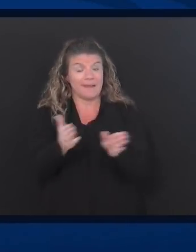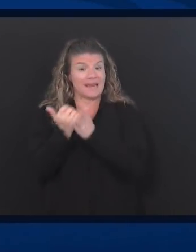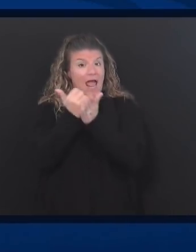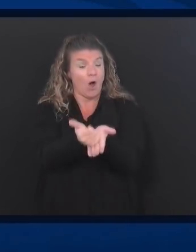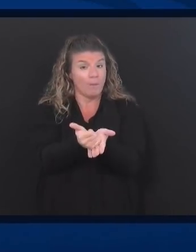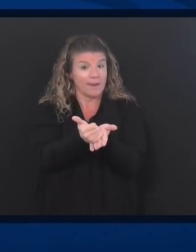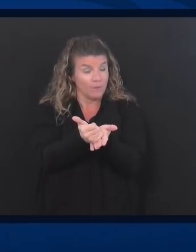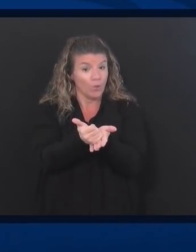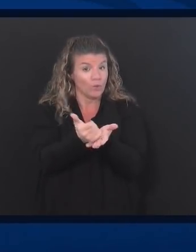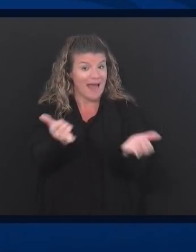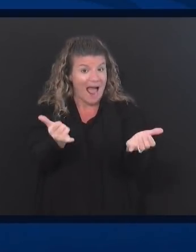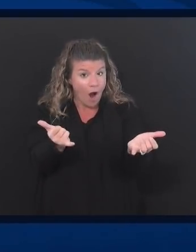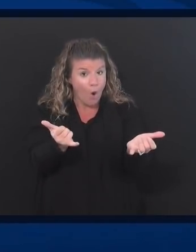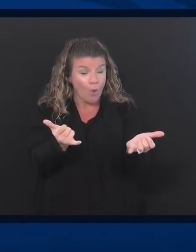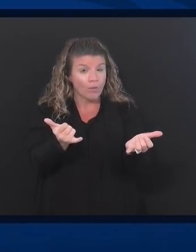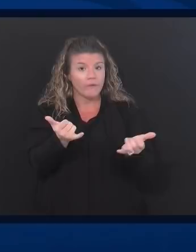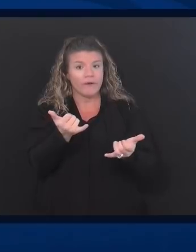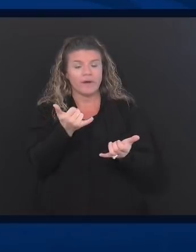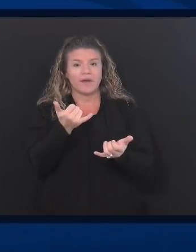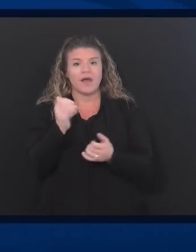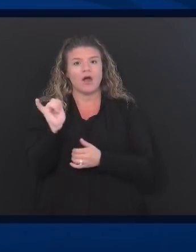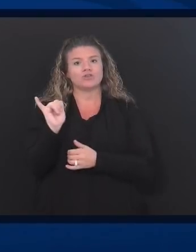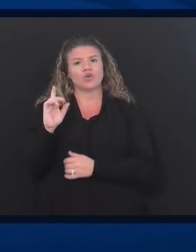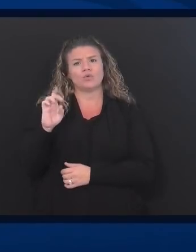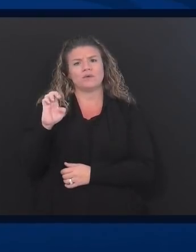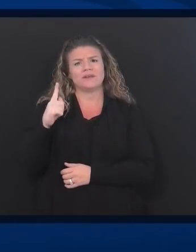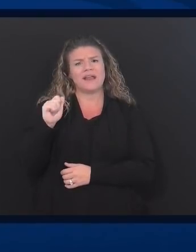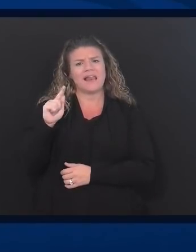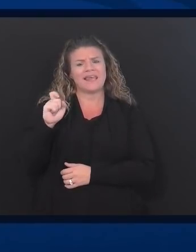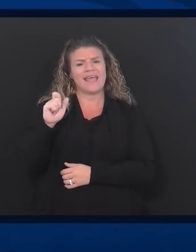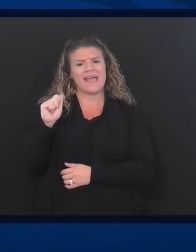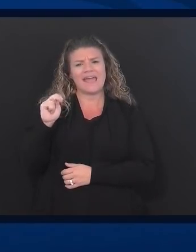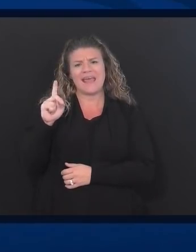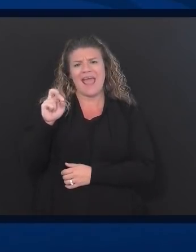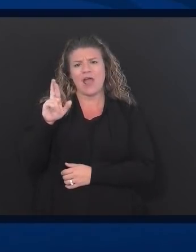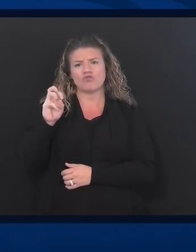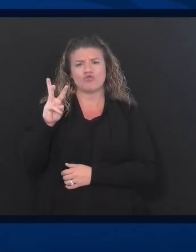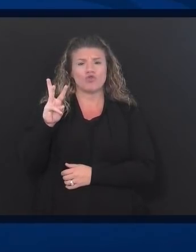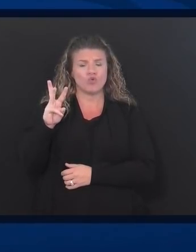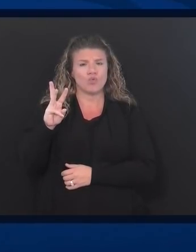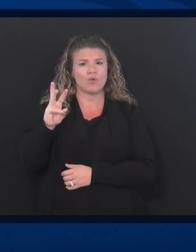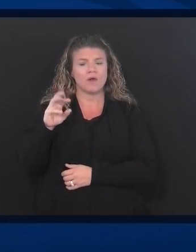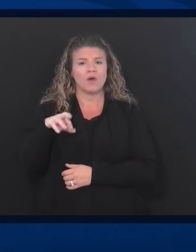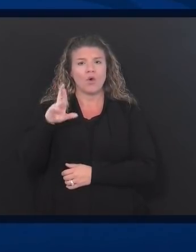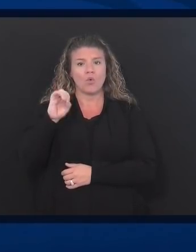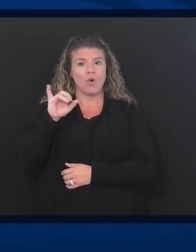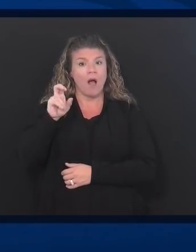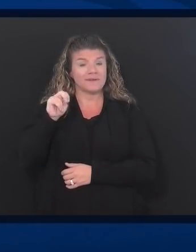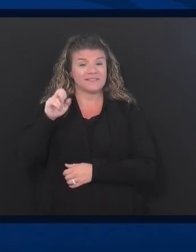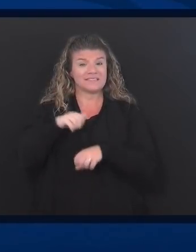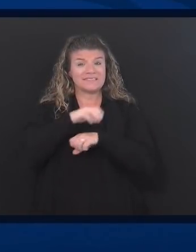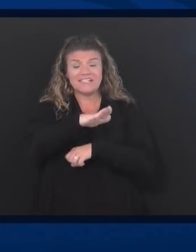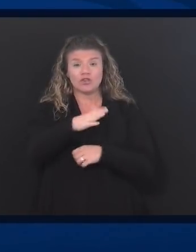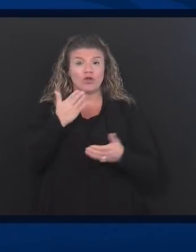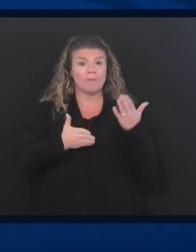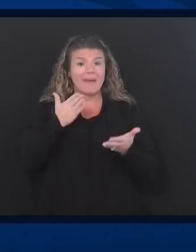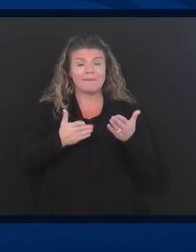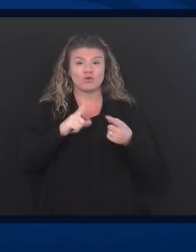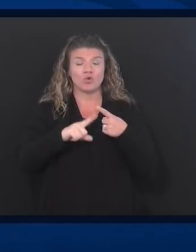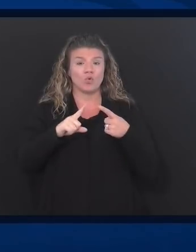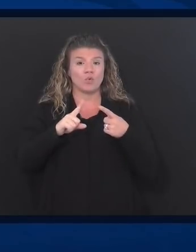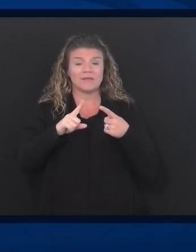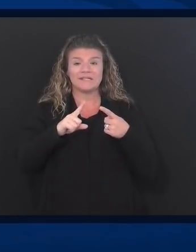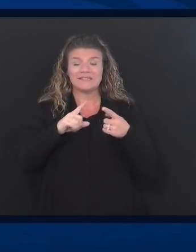term? Also, Delegate Andrew Robinson sent a letter, I know, to you today about potentially deferring weekly benefit